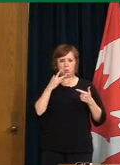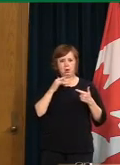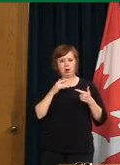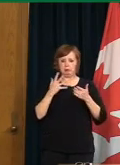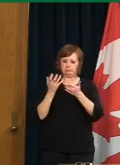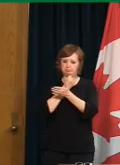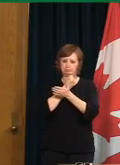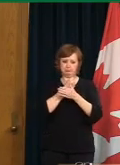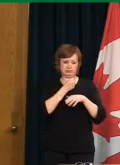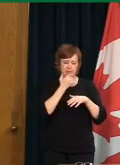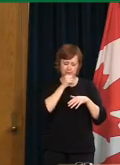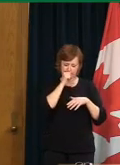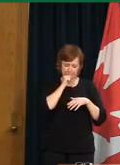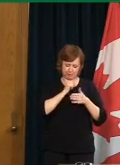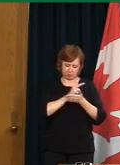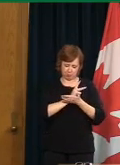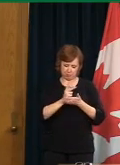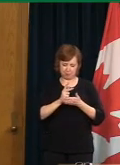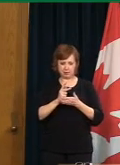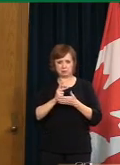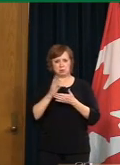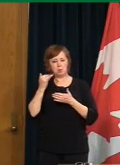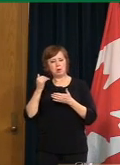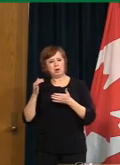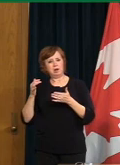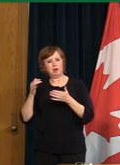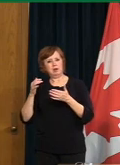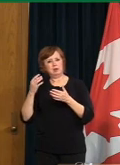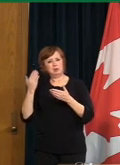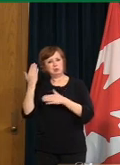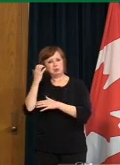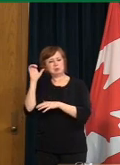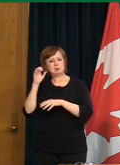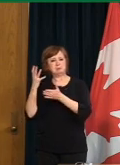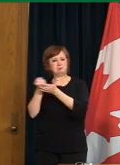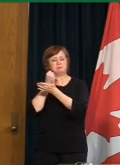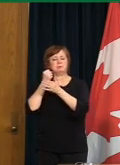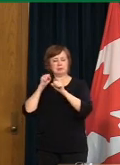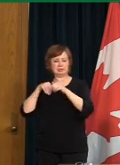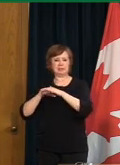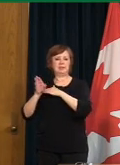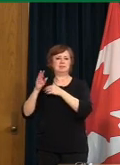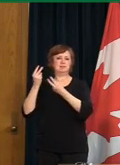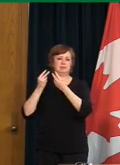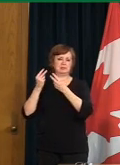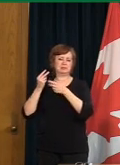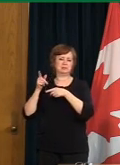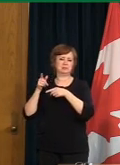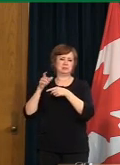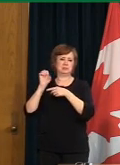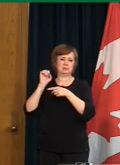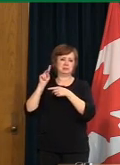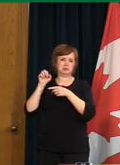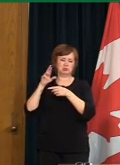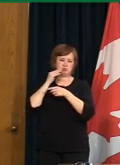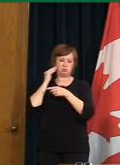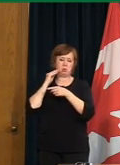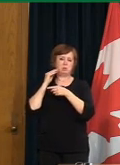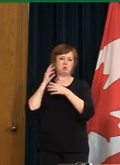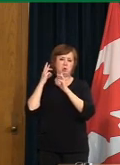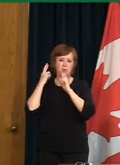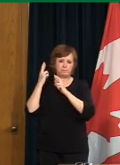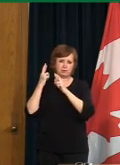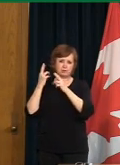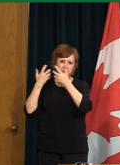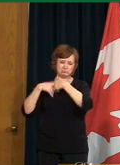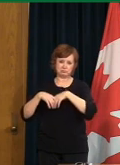with multiple levels of PPE protection, whatever that might be. But today, we're just not at that point in time. Today, we are